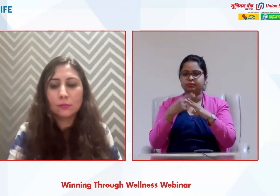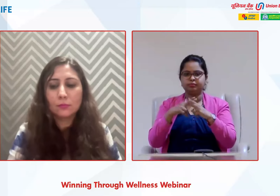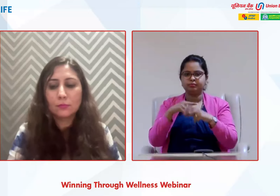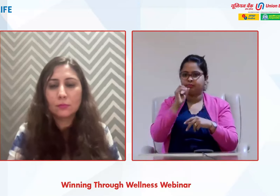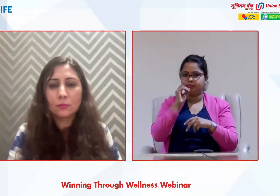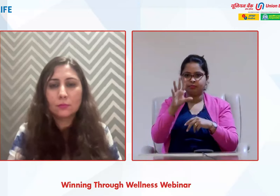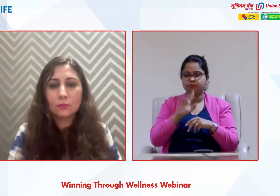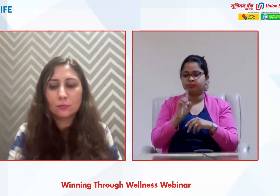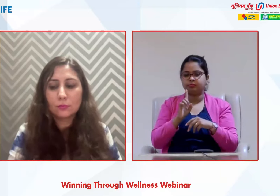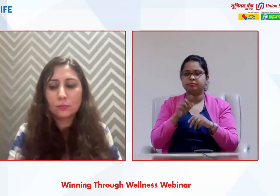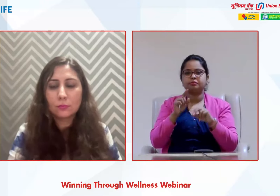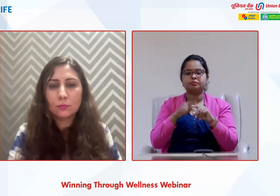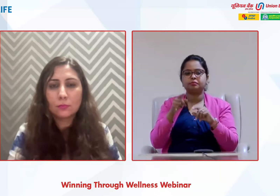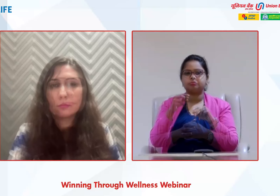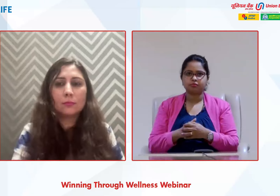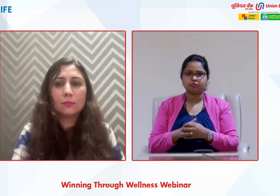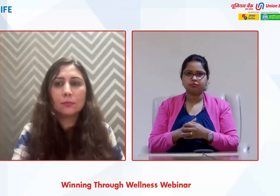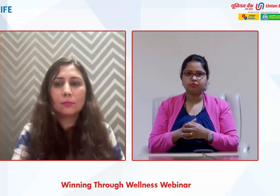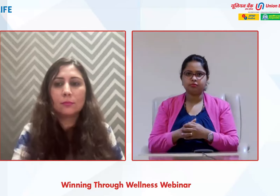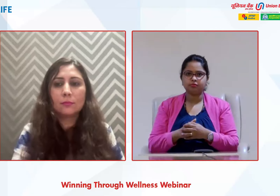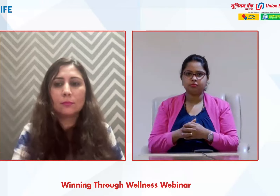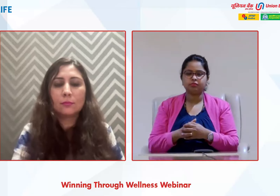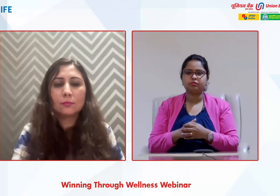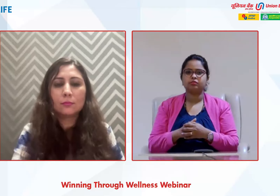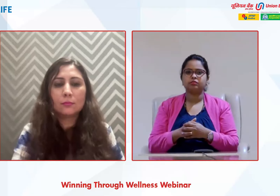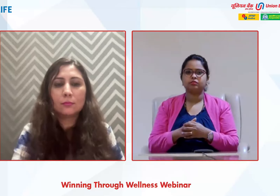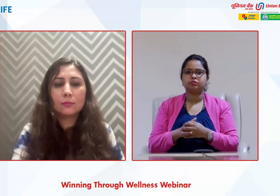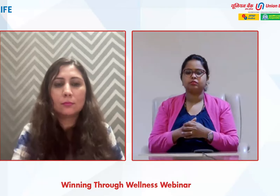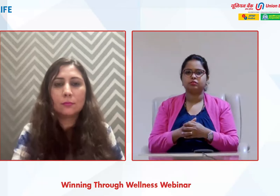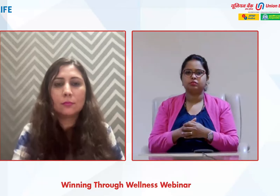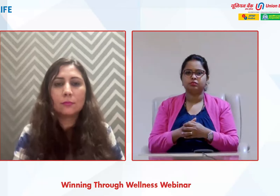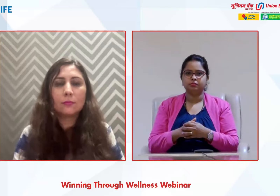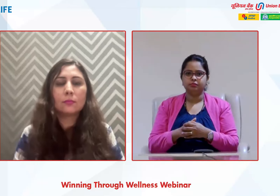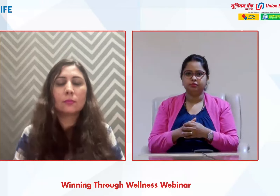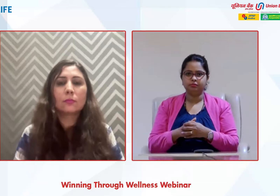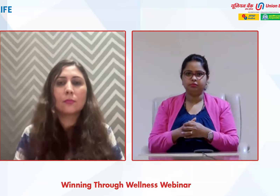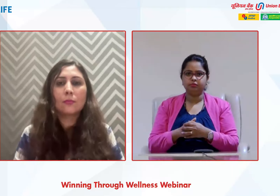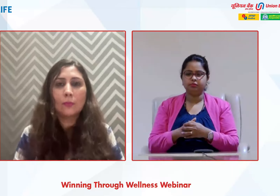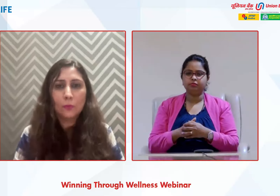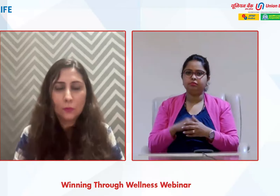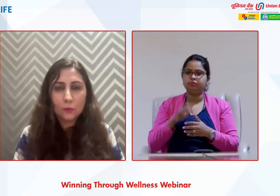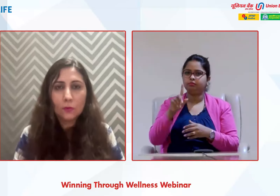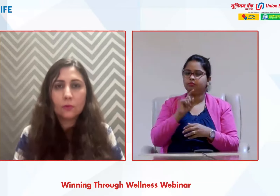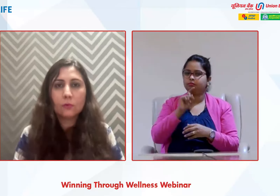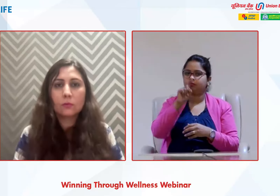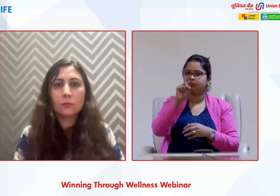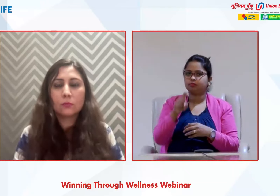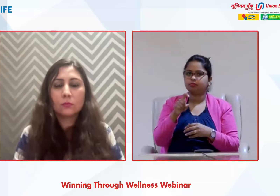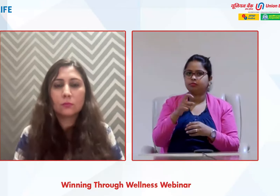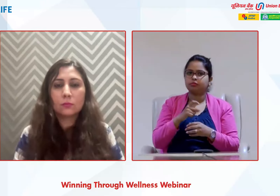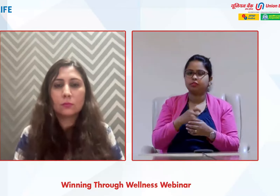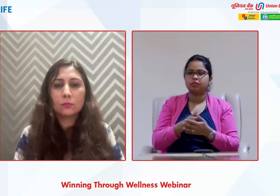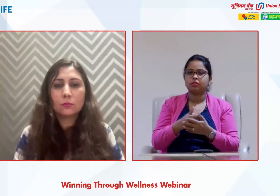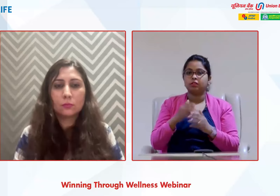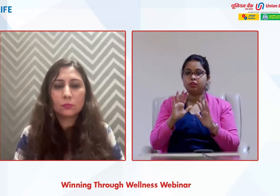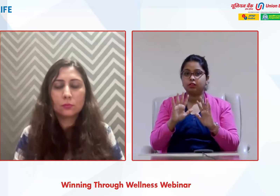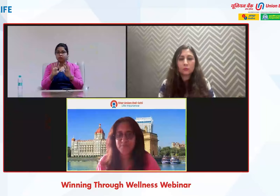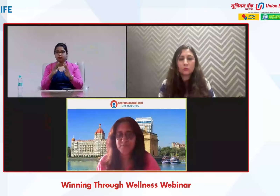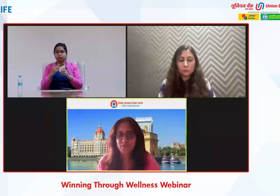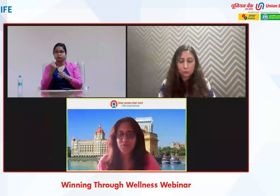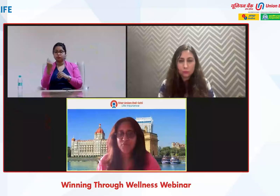written about your condition. So one of the questions that has been asked is, can you give us some